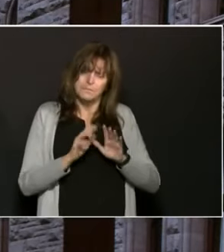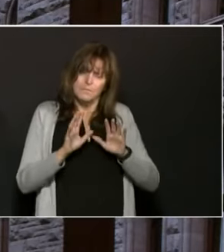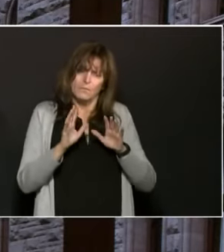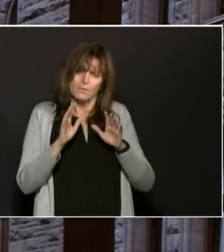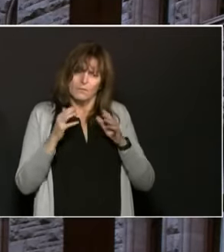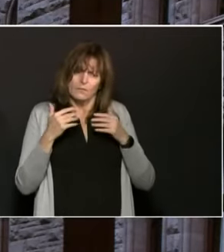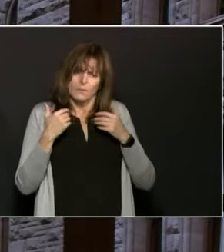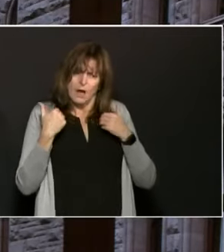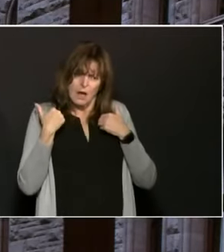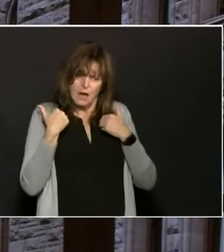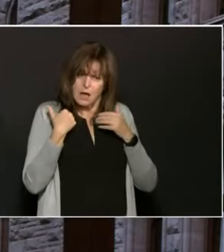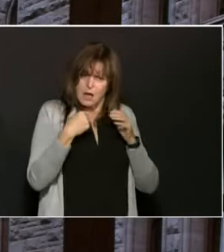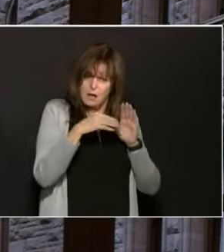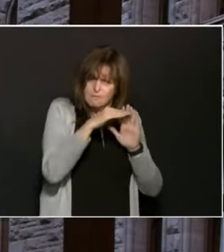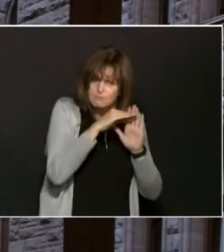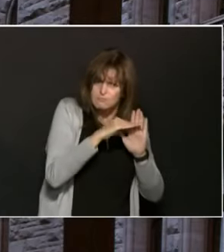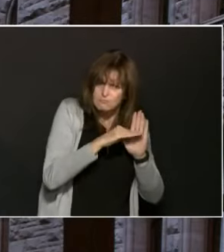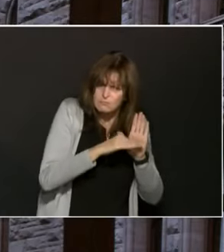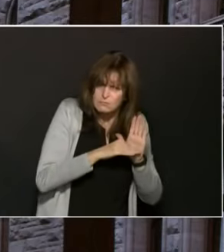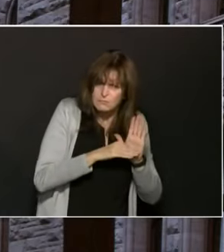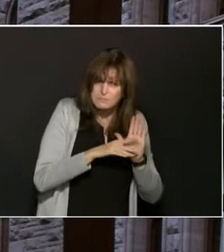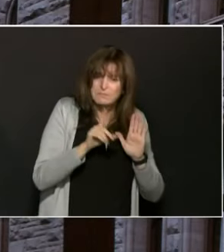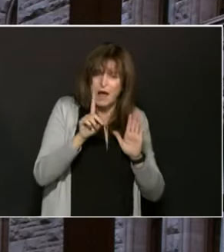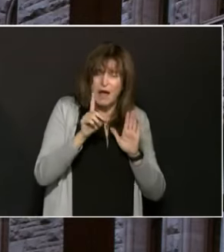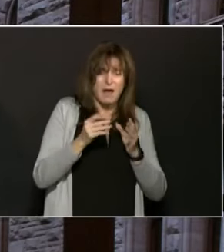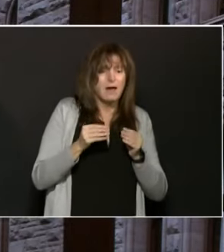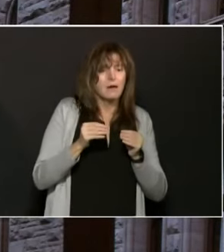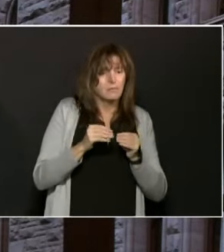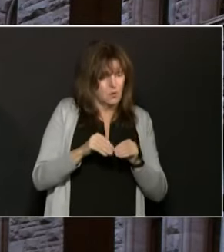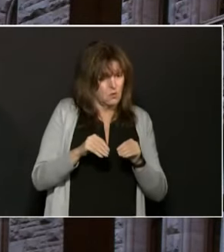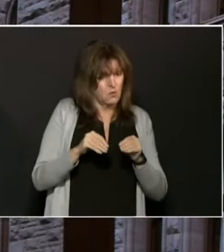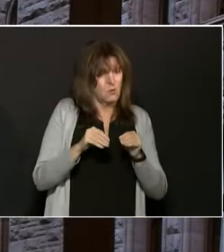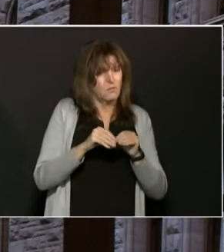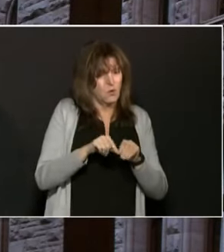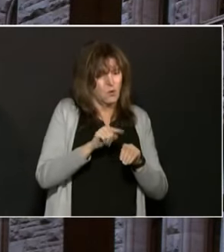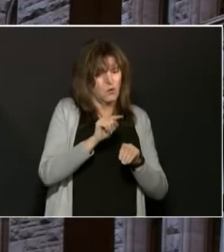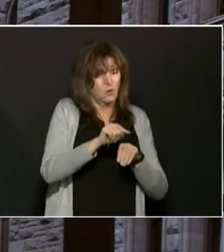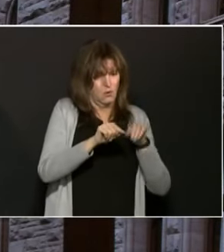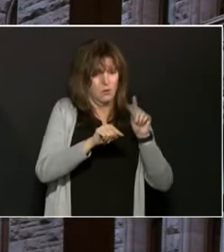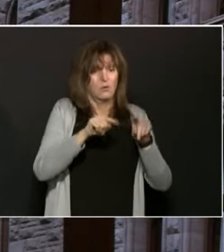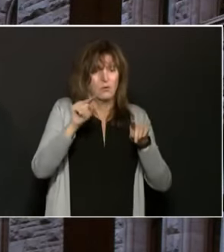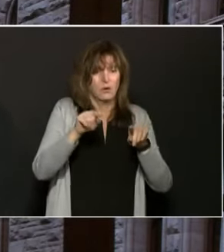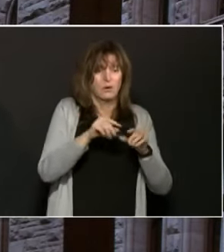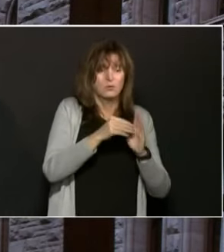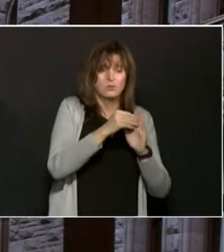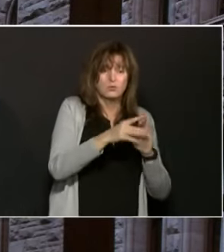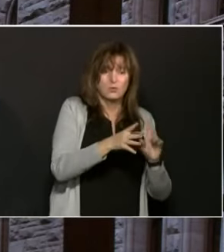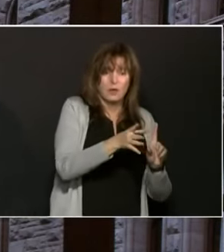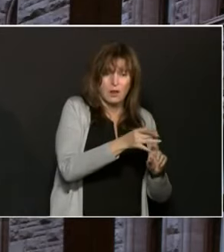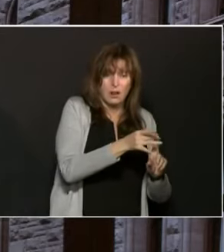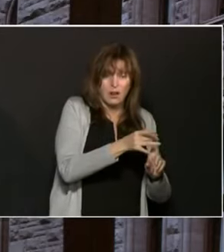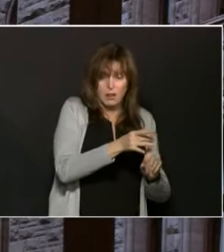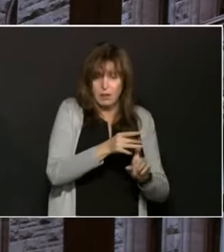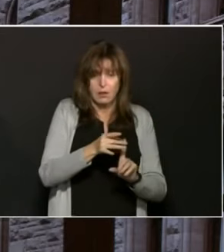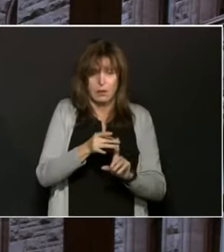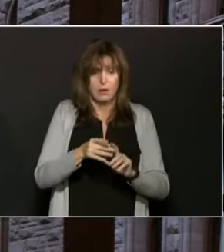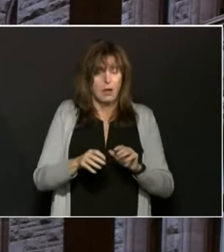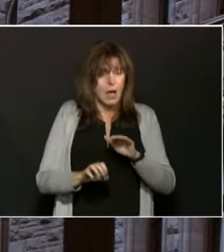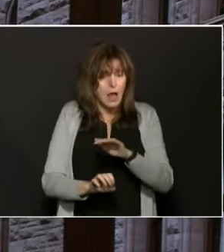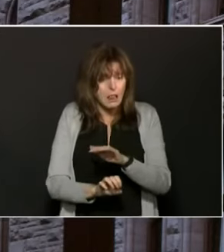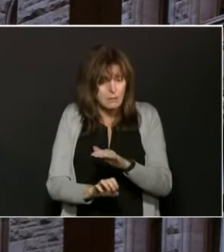all the time, especially from our high zones, of students showing up, both elementary and secondary, positive, but our tracking back and our